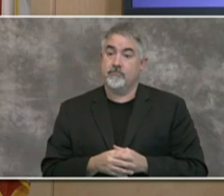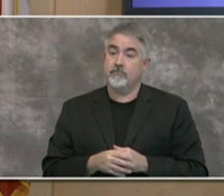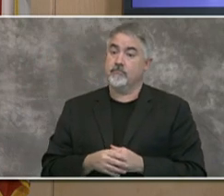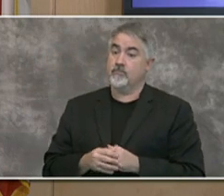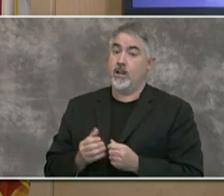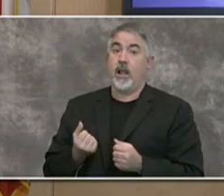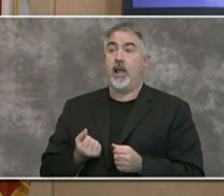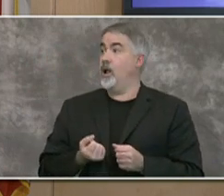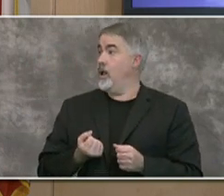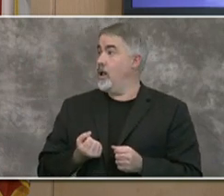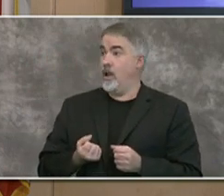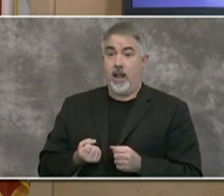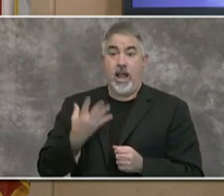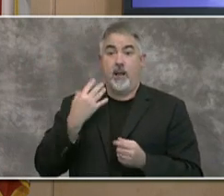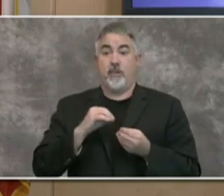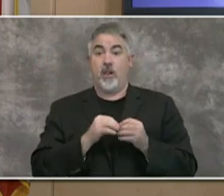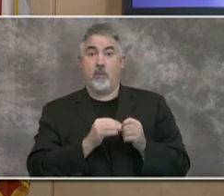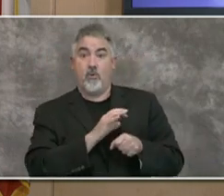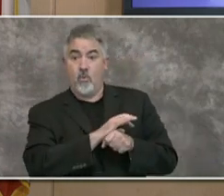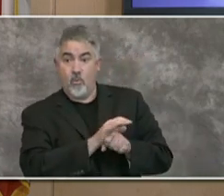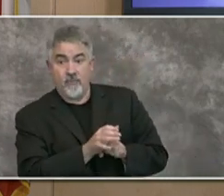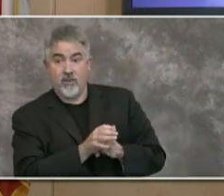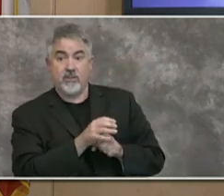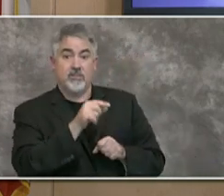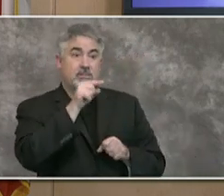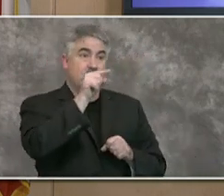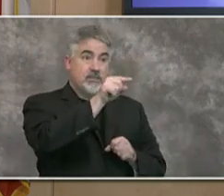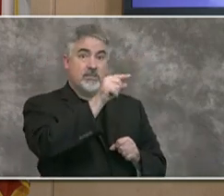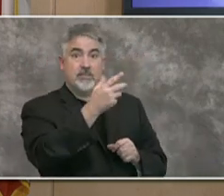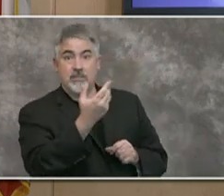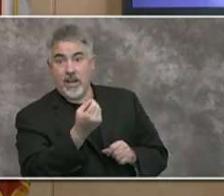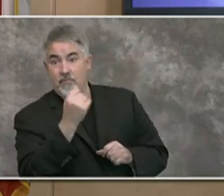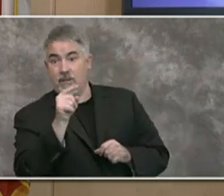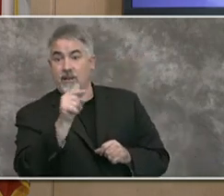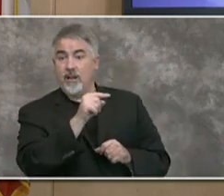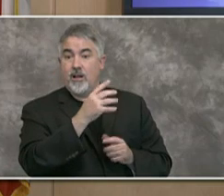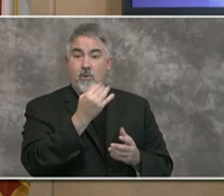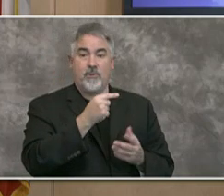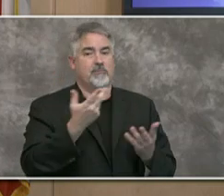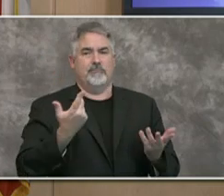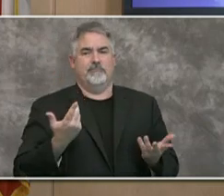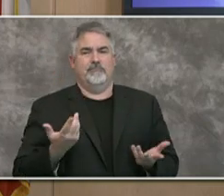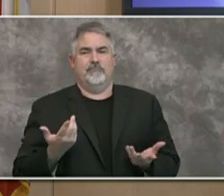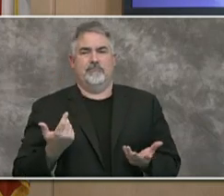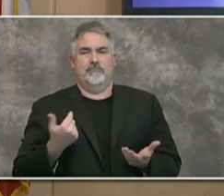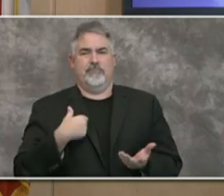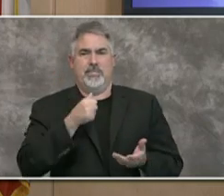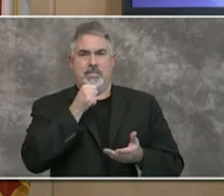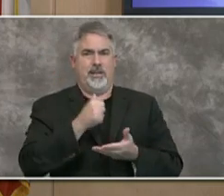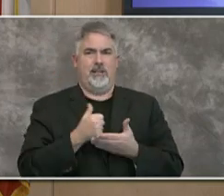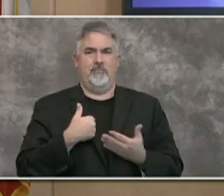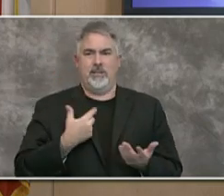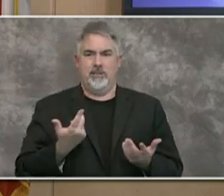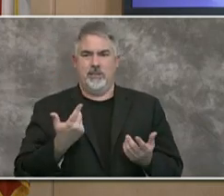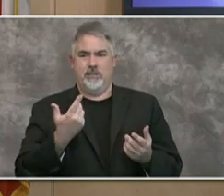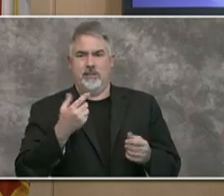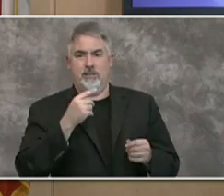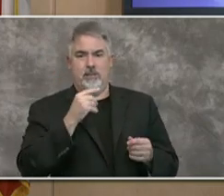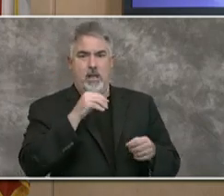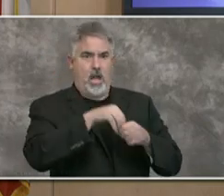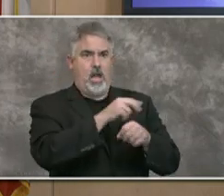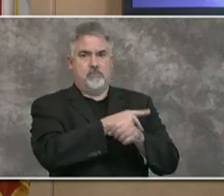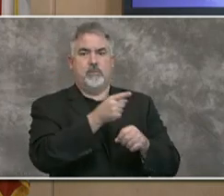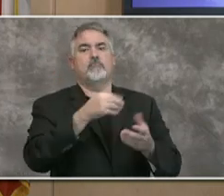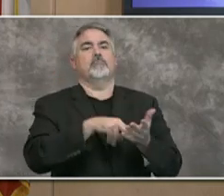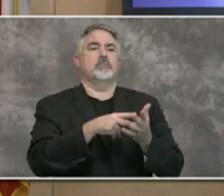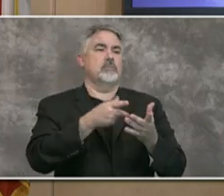are COVID-19 patients, again, doesn't really help us with overall capacity because people in the hospital are in the hospital. Some